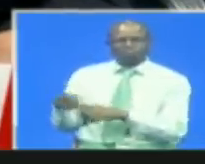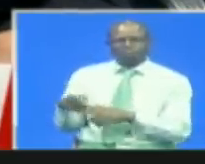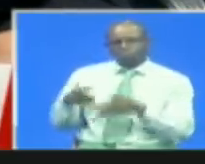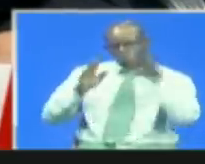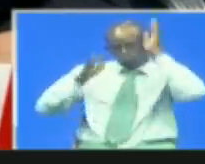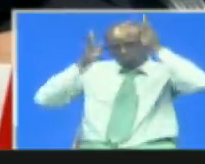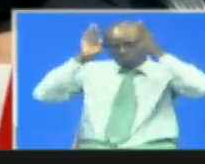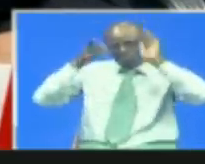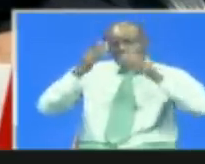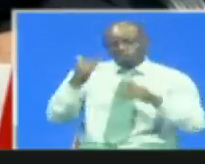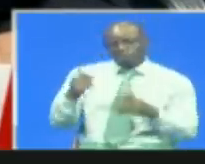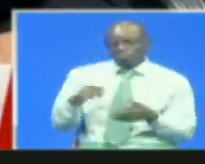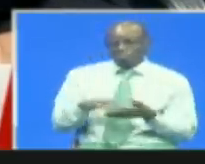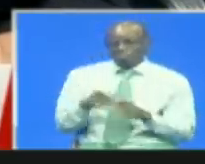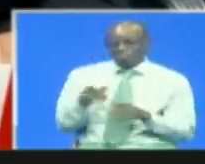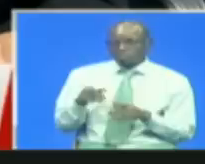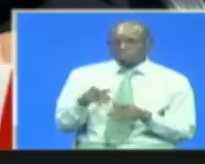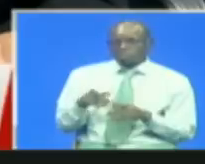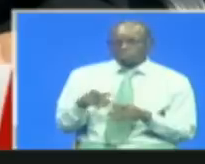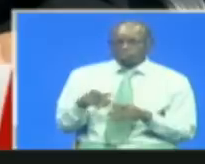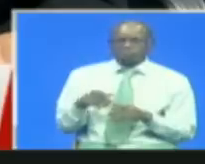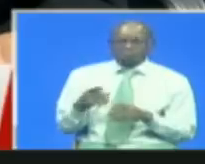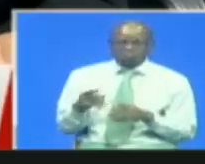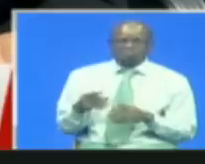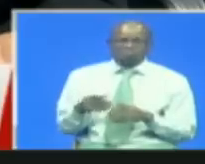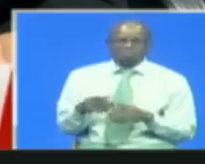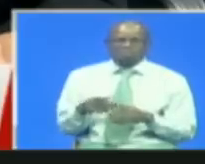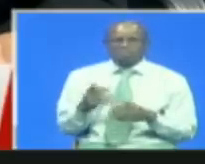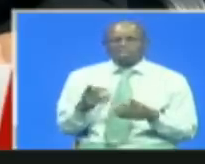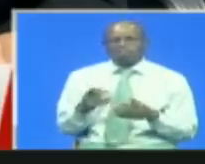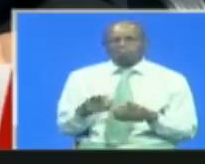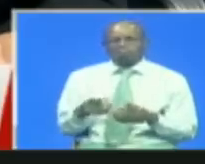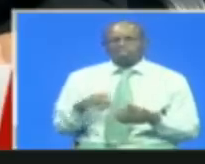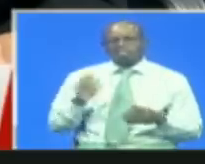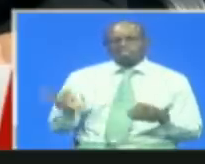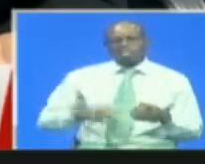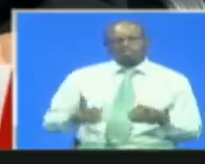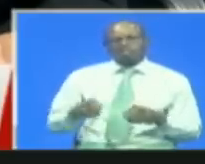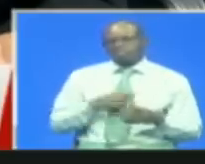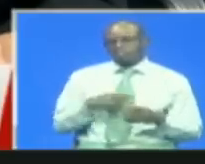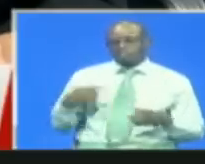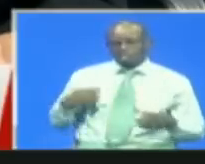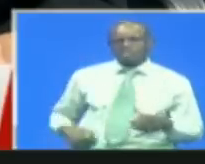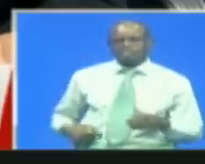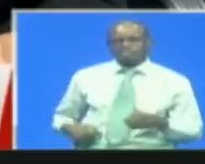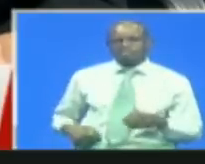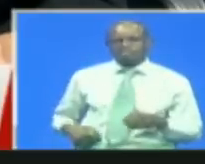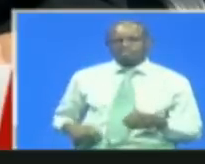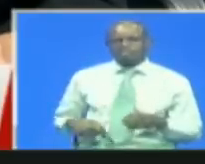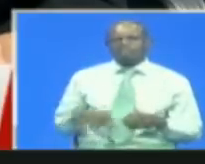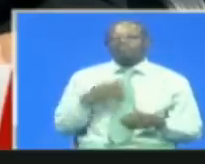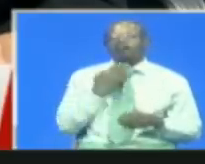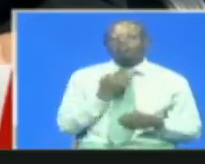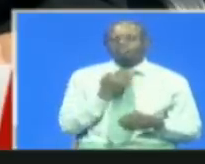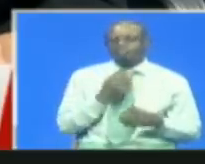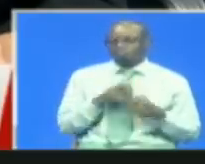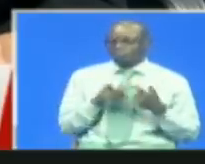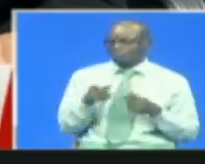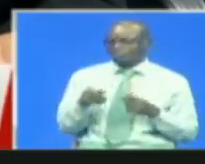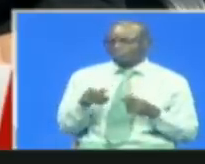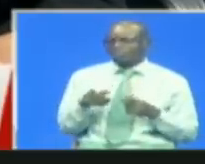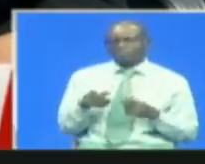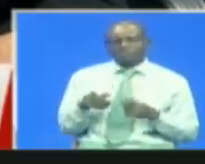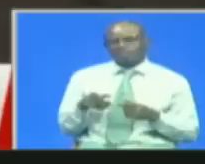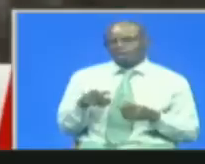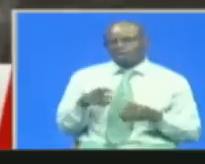the slaughterhouses are cashing in on the Chinese appetite for hide, these gentle beasts are subjected to hideous